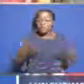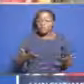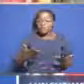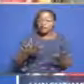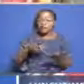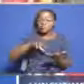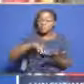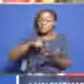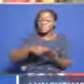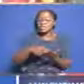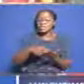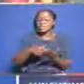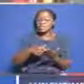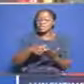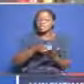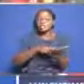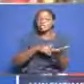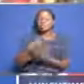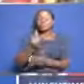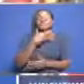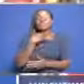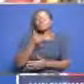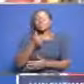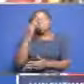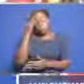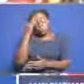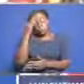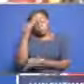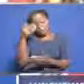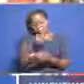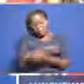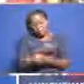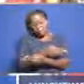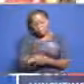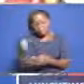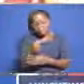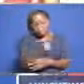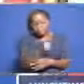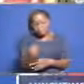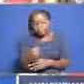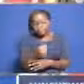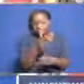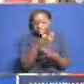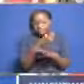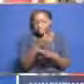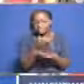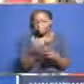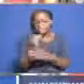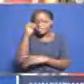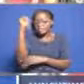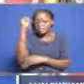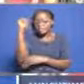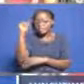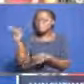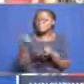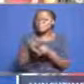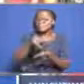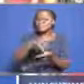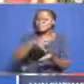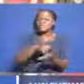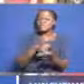huu. Tunajua kuna utapeli hapo, kuna wakora, kuna wadanganyifu, kuna wenye siasa duni.